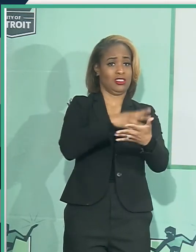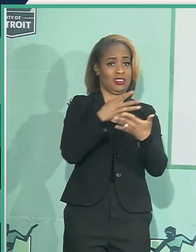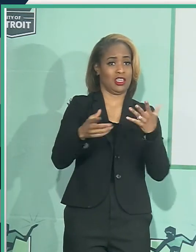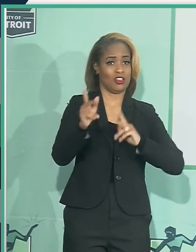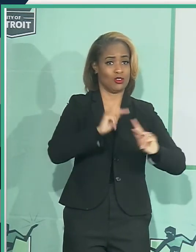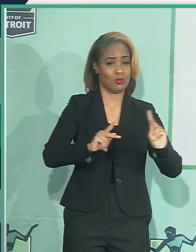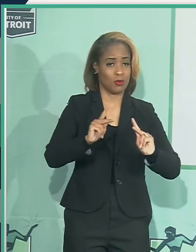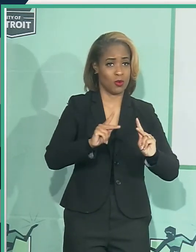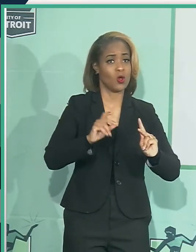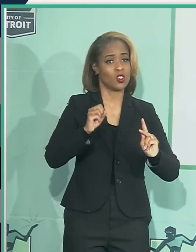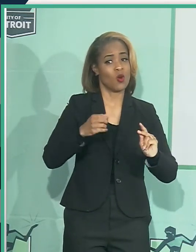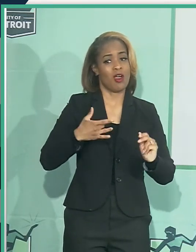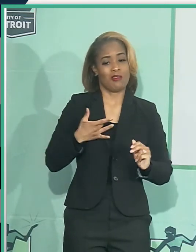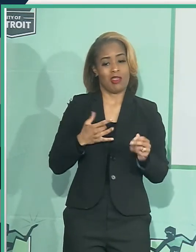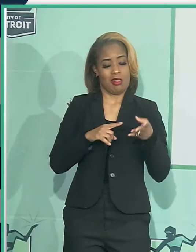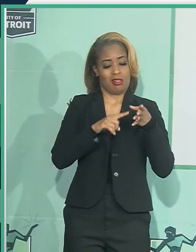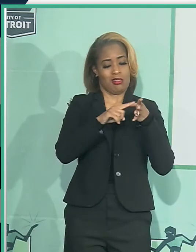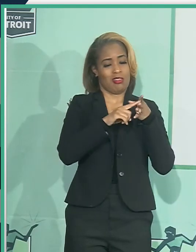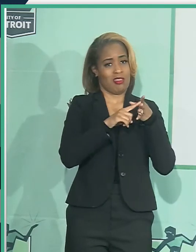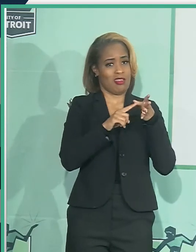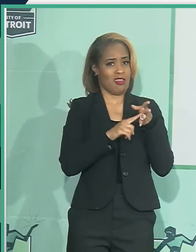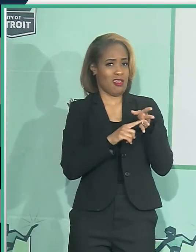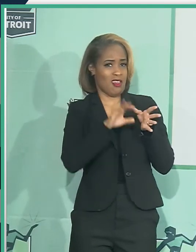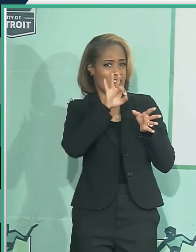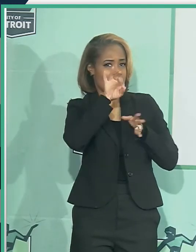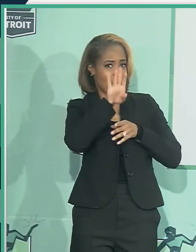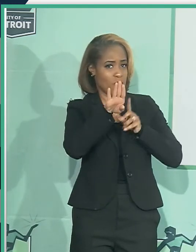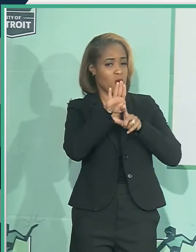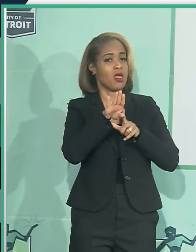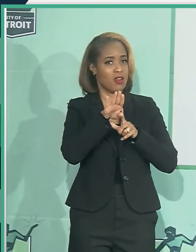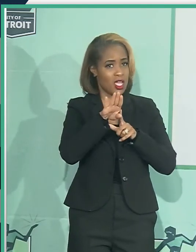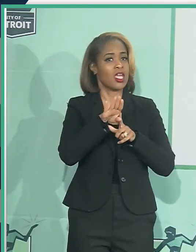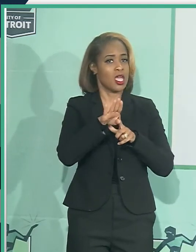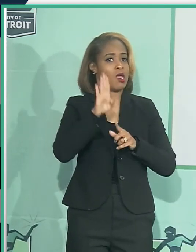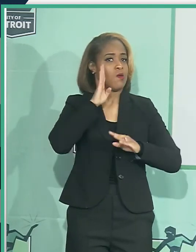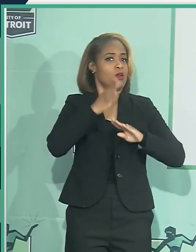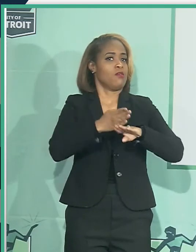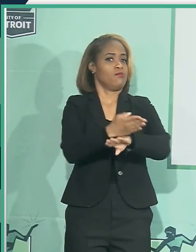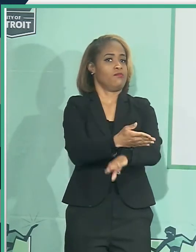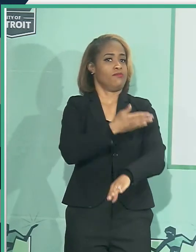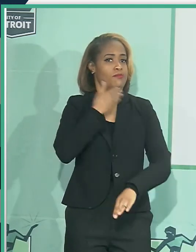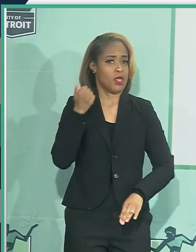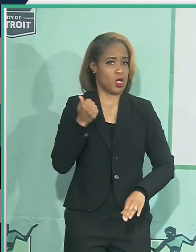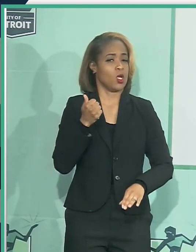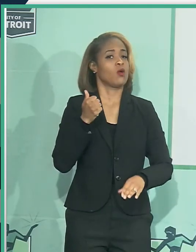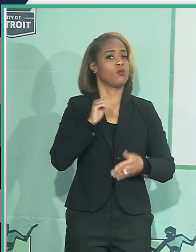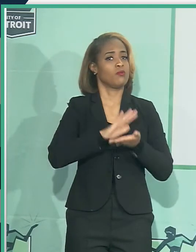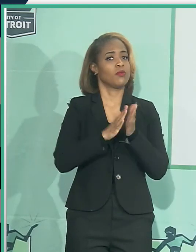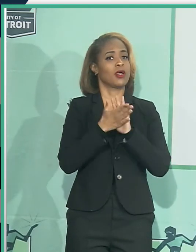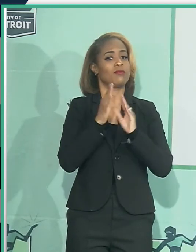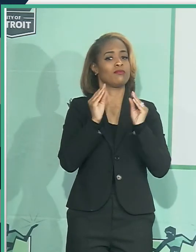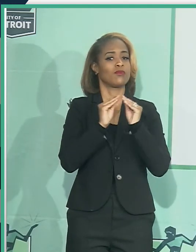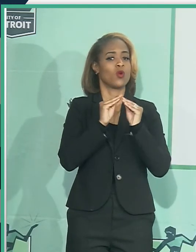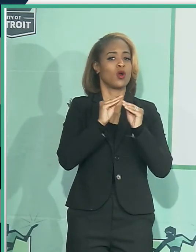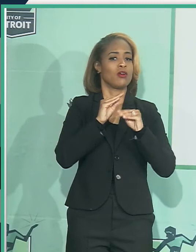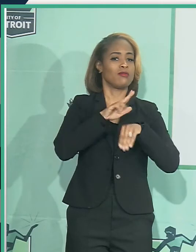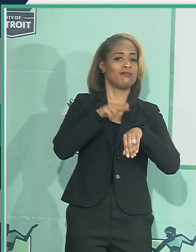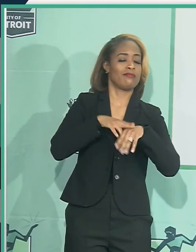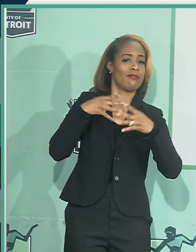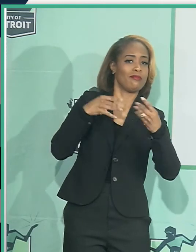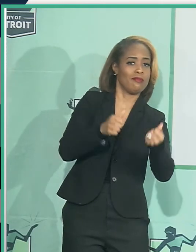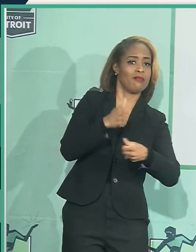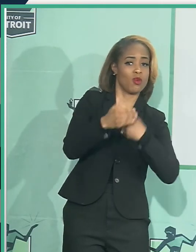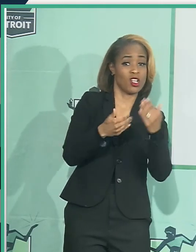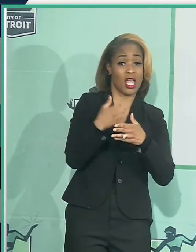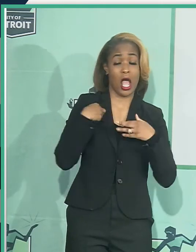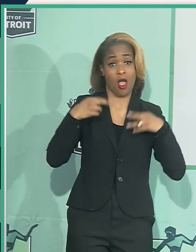guess mid to late February, this will seem like it's normal throughout southeastern Michigan. I'm certainly hopeful